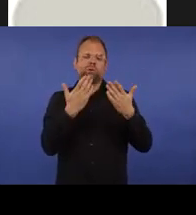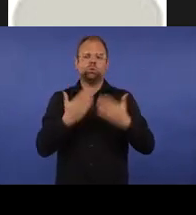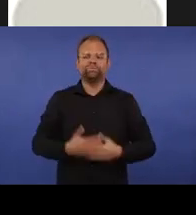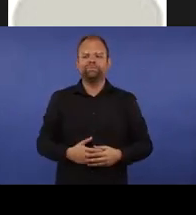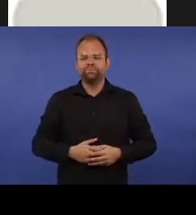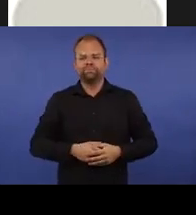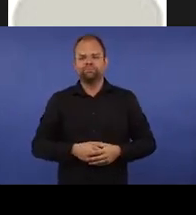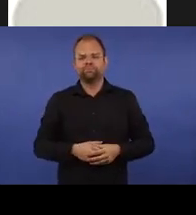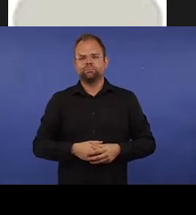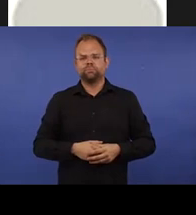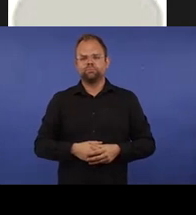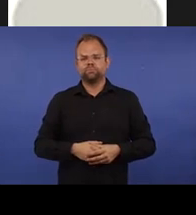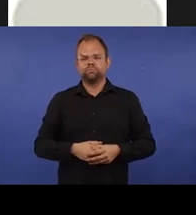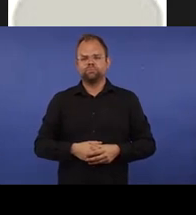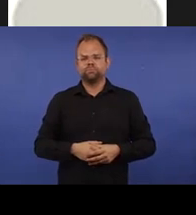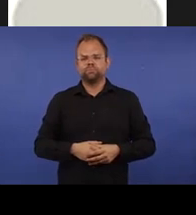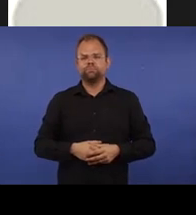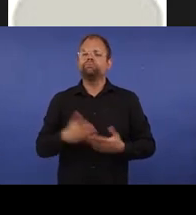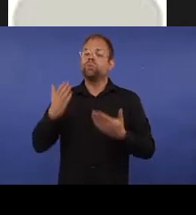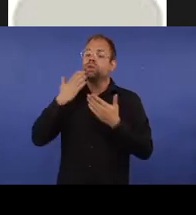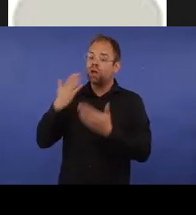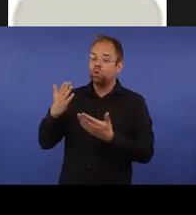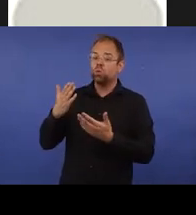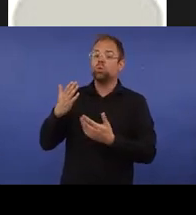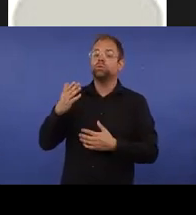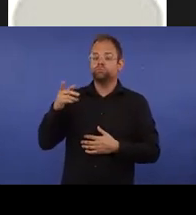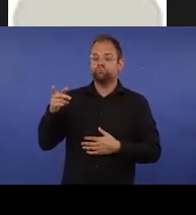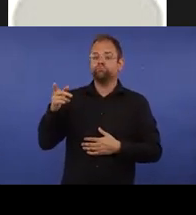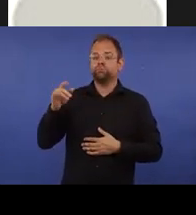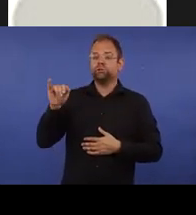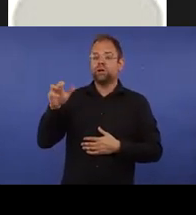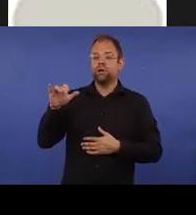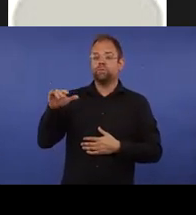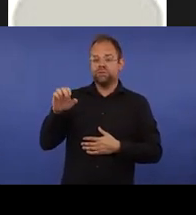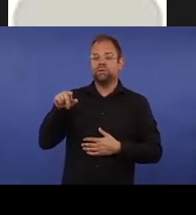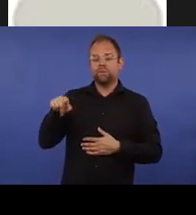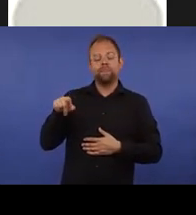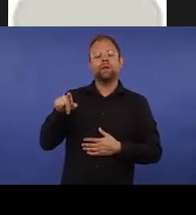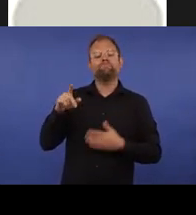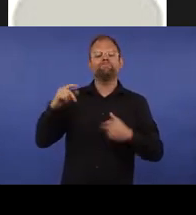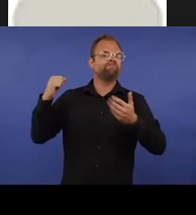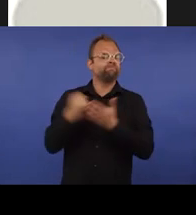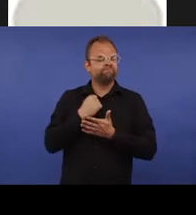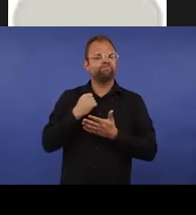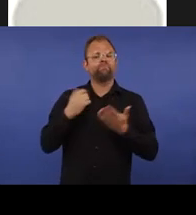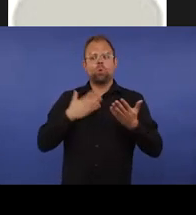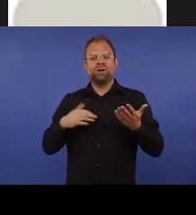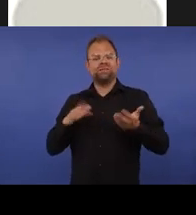next time we will definitely have a representative from Africa. Then we can really say that we are